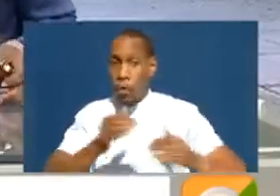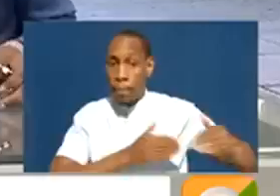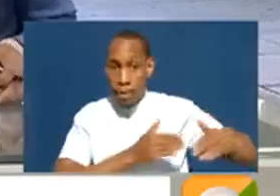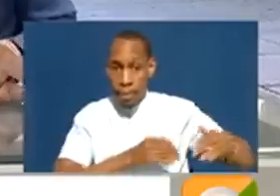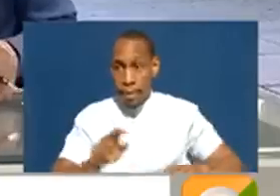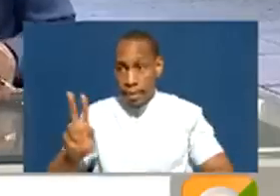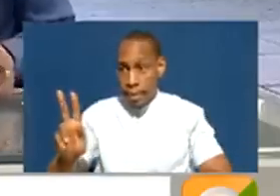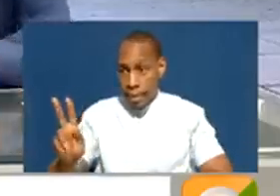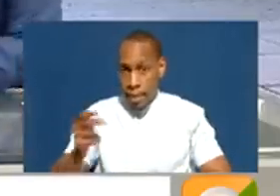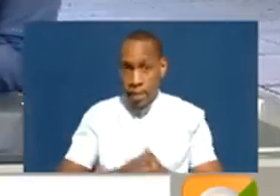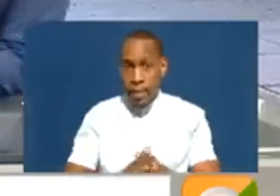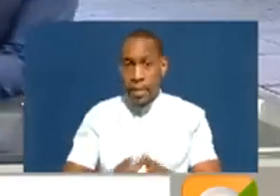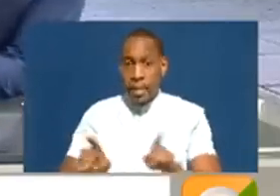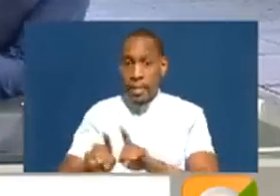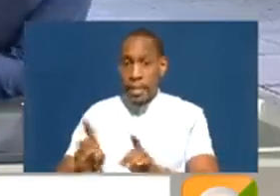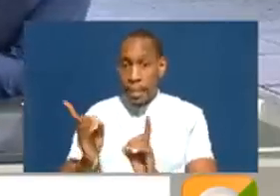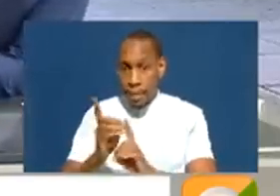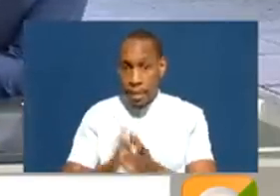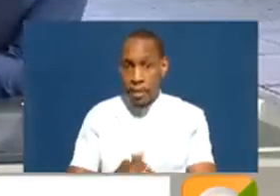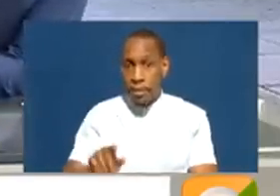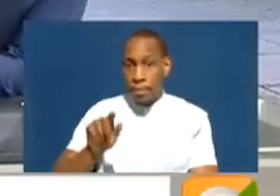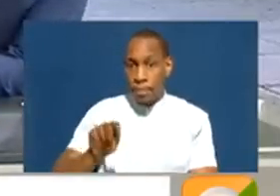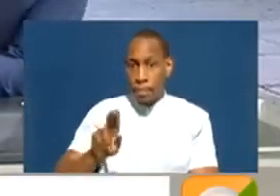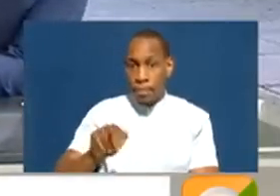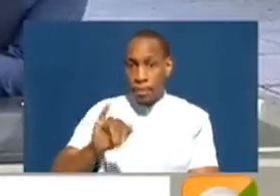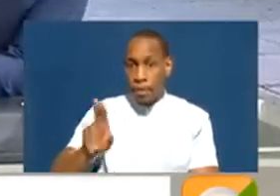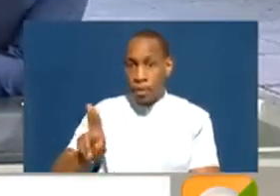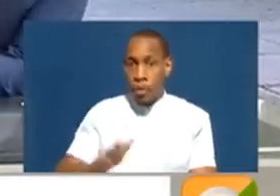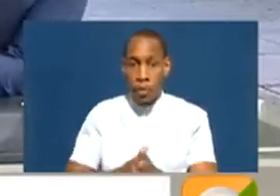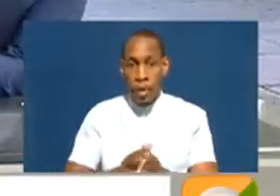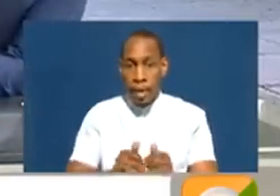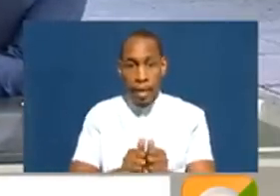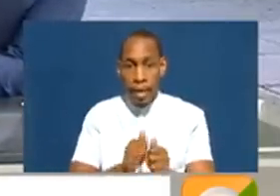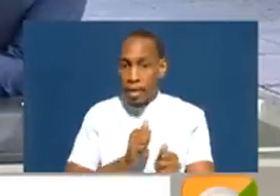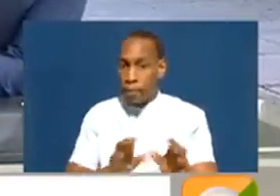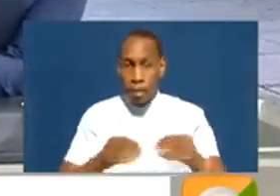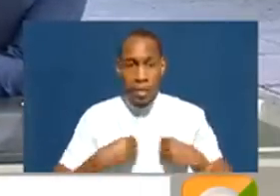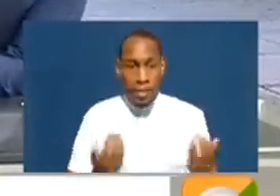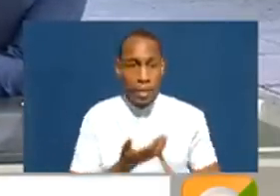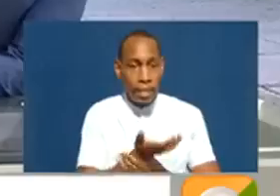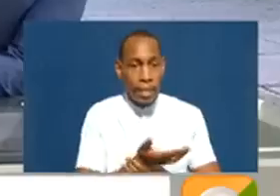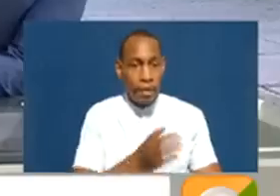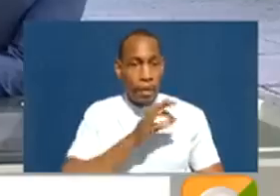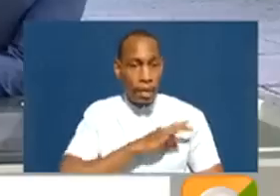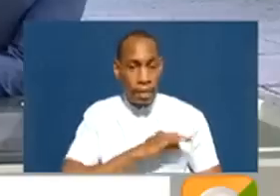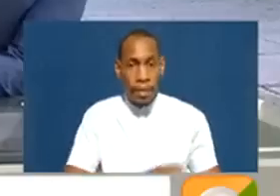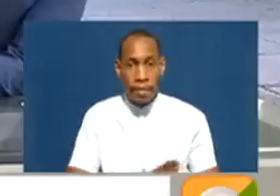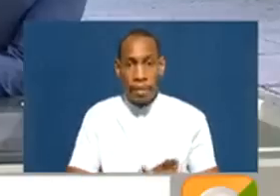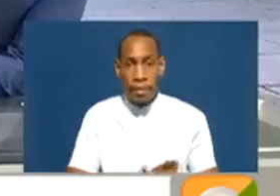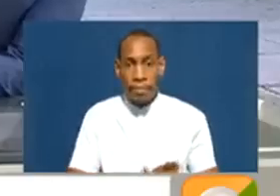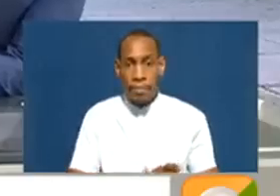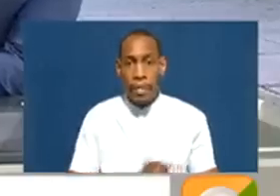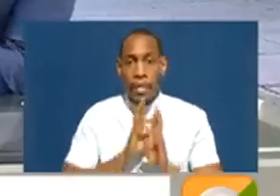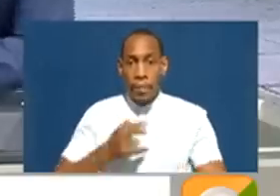of Kenya on the said date, Tuju denied making any offer to reward the commissioners, as Ayub